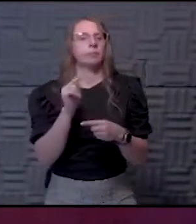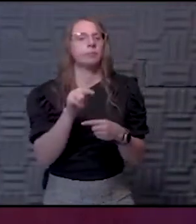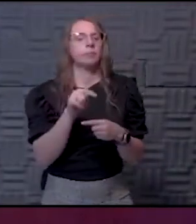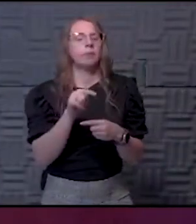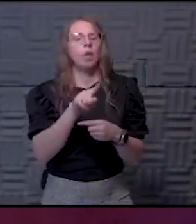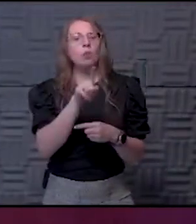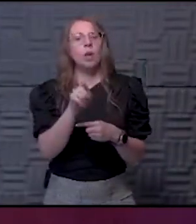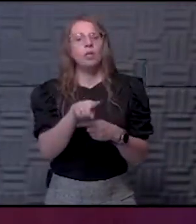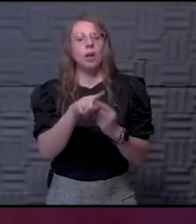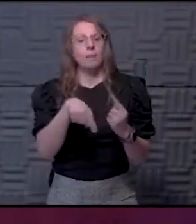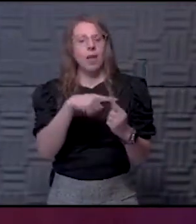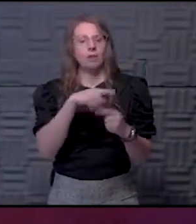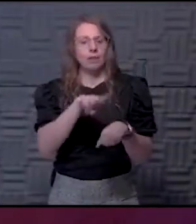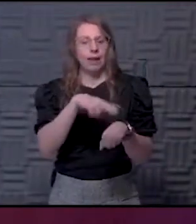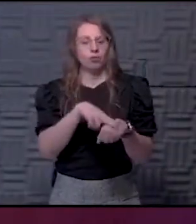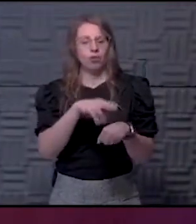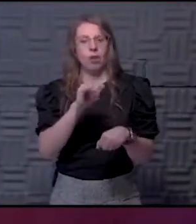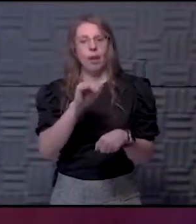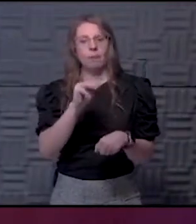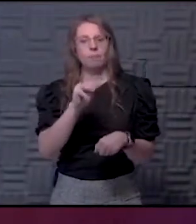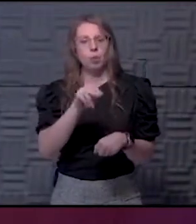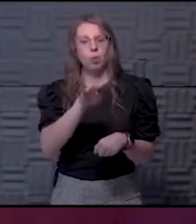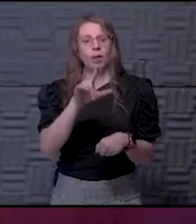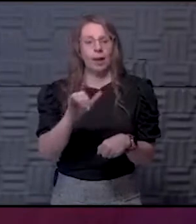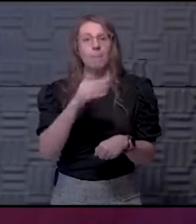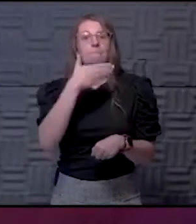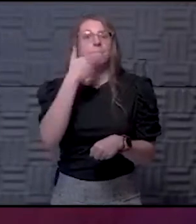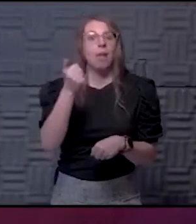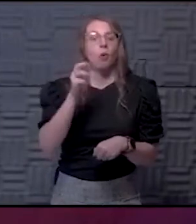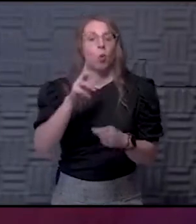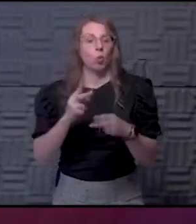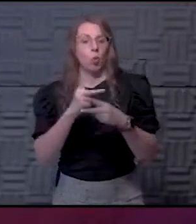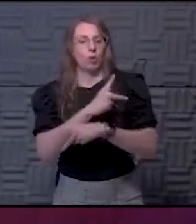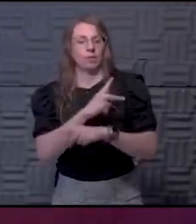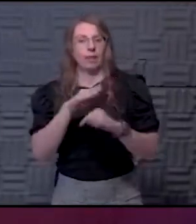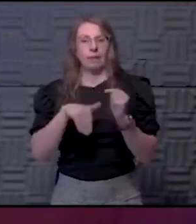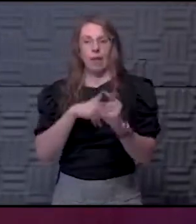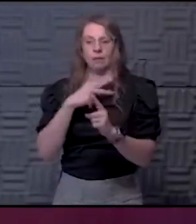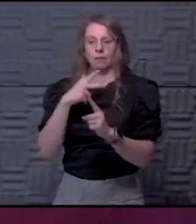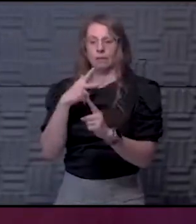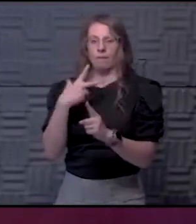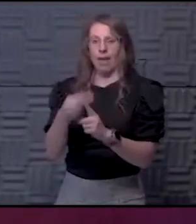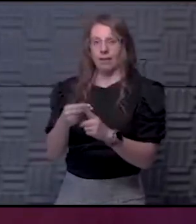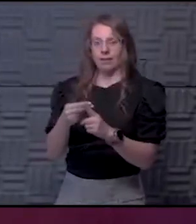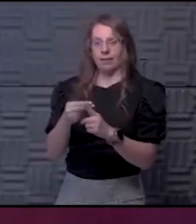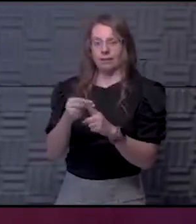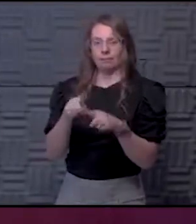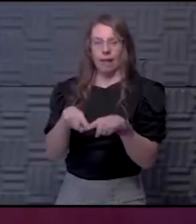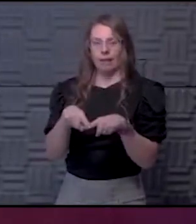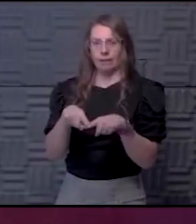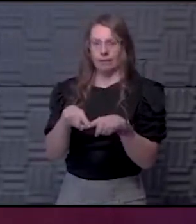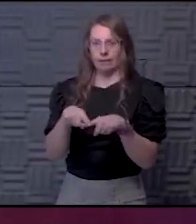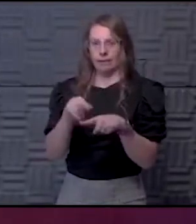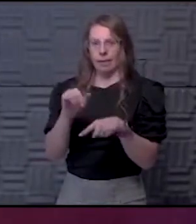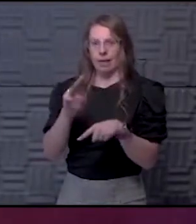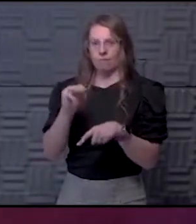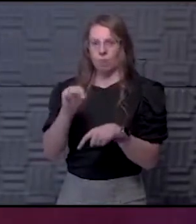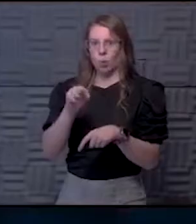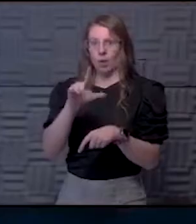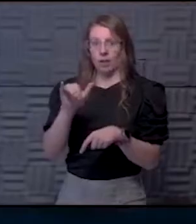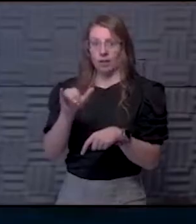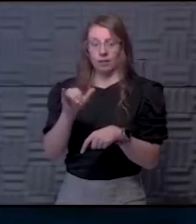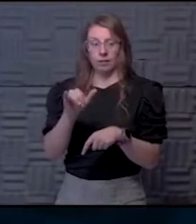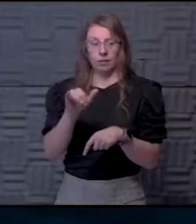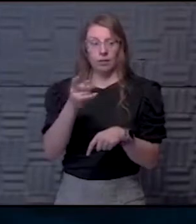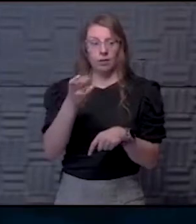the question around natural immunity being better or worse than vaccine-based immunity. Dr. Poland, do you want to tackle that?